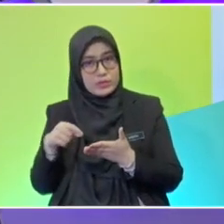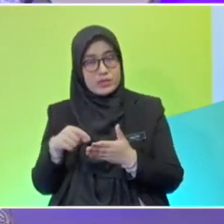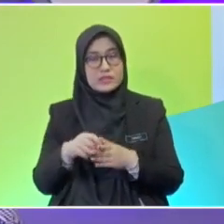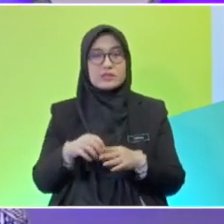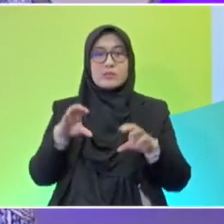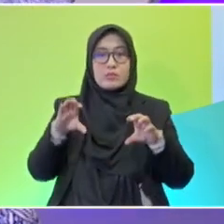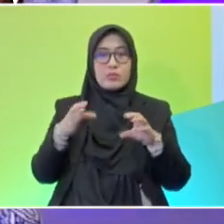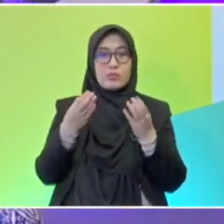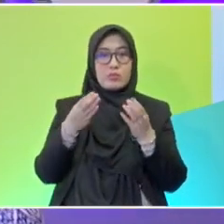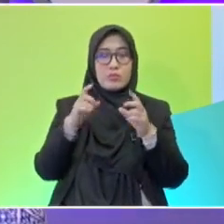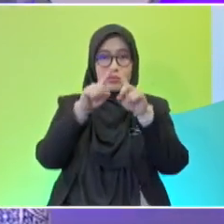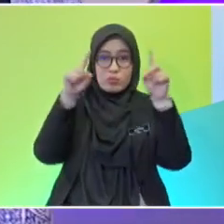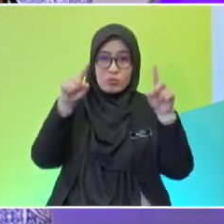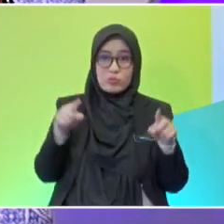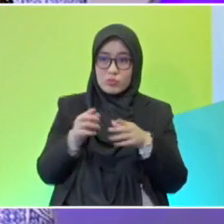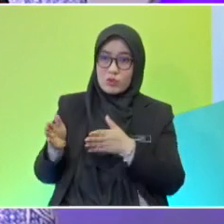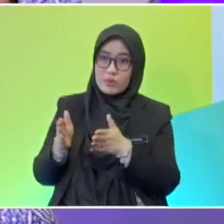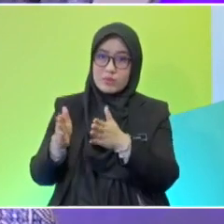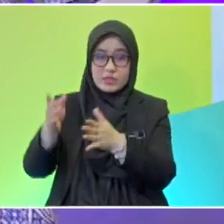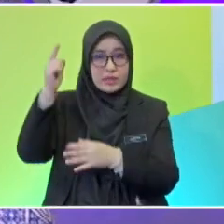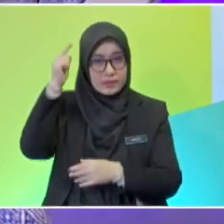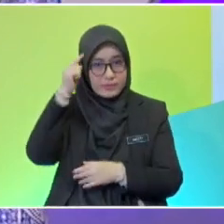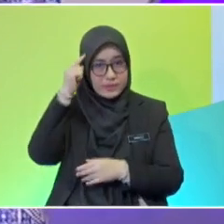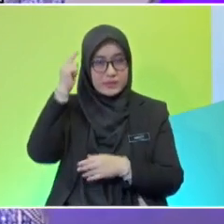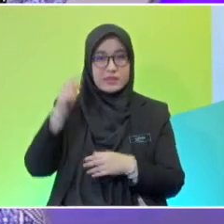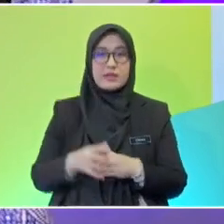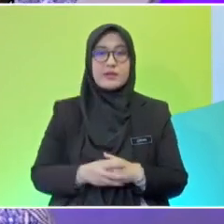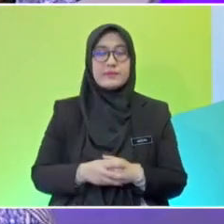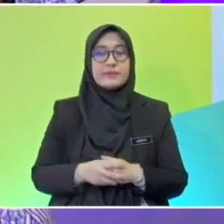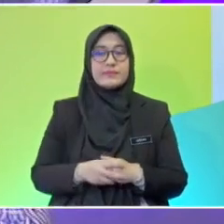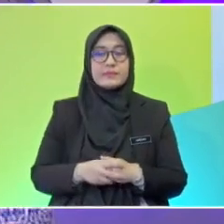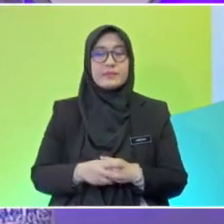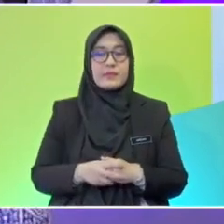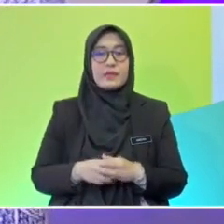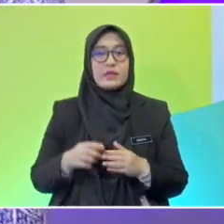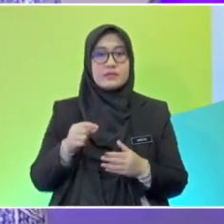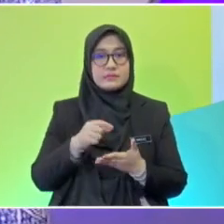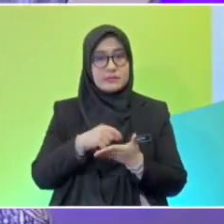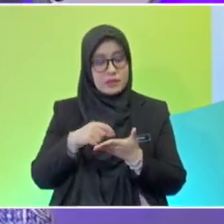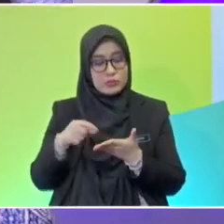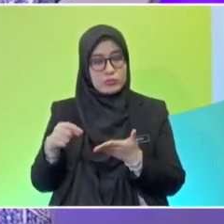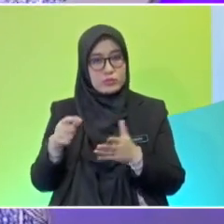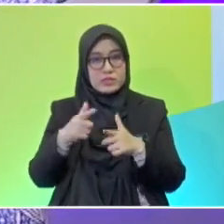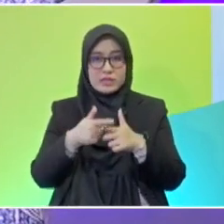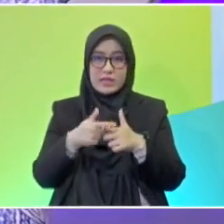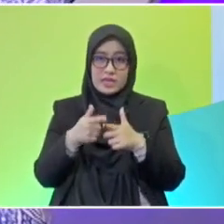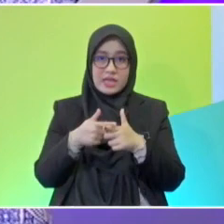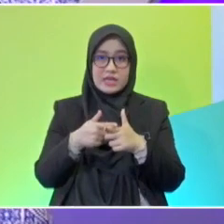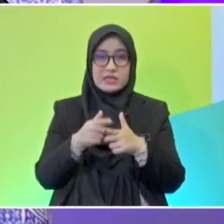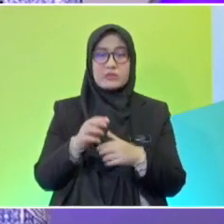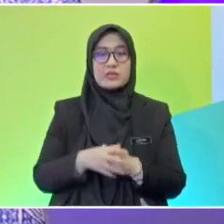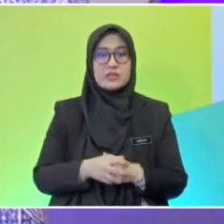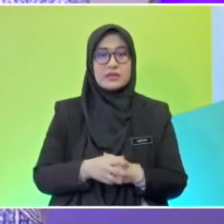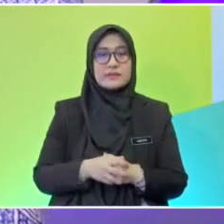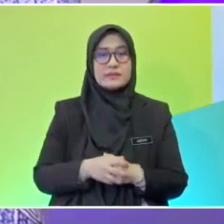of these are examples of written responses that will help us to gather data to assess our pupils.